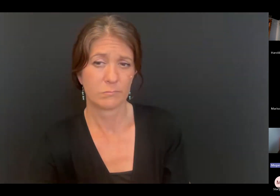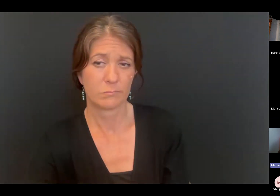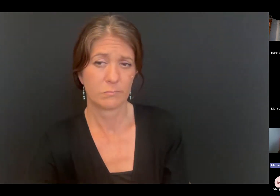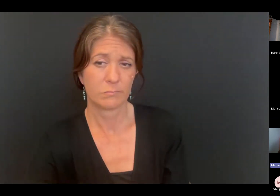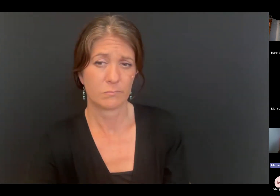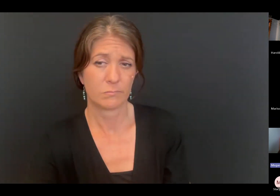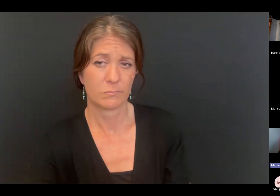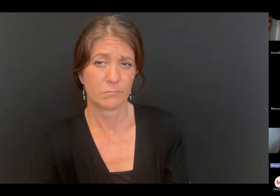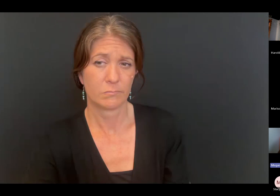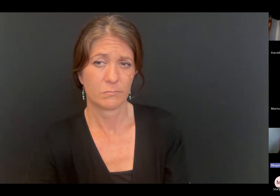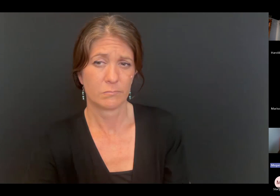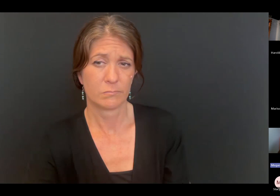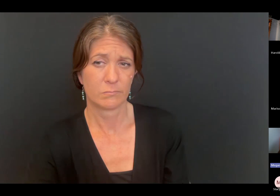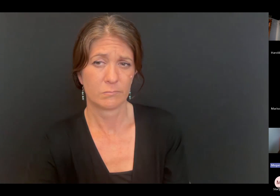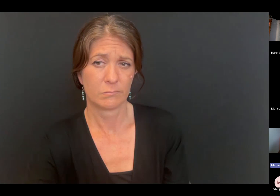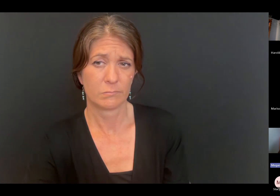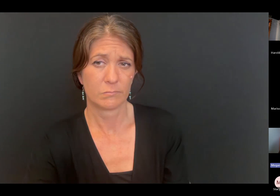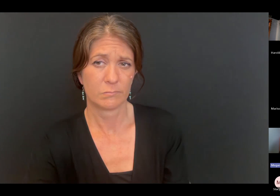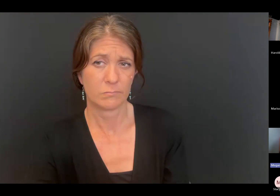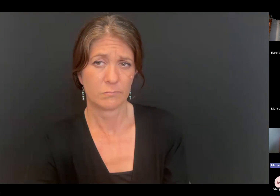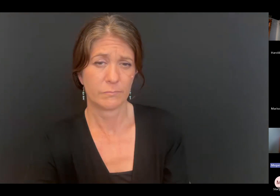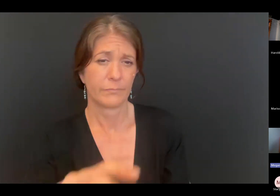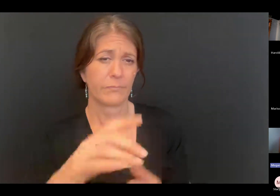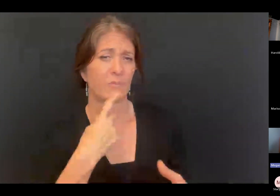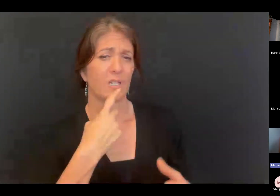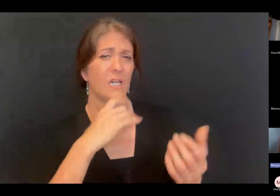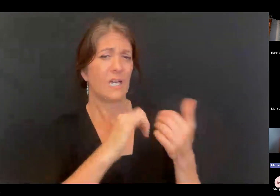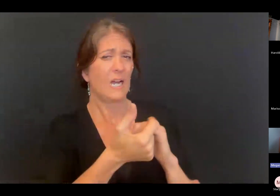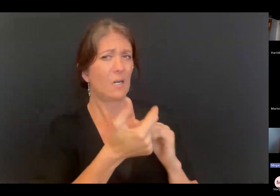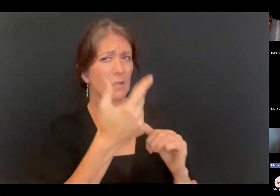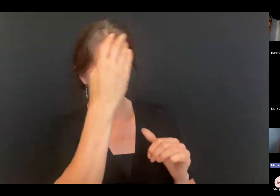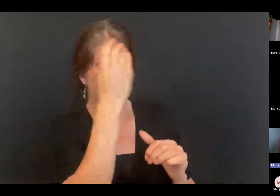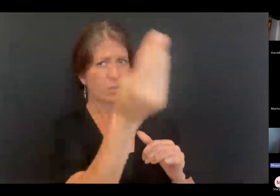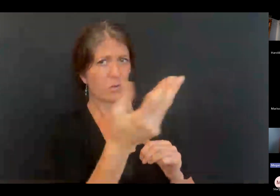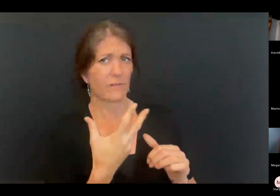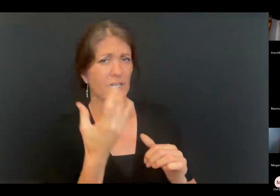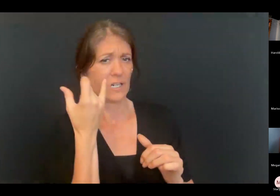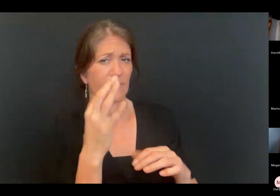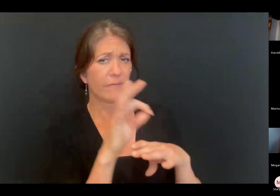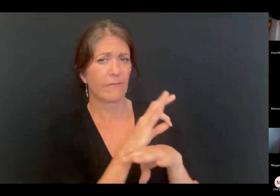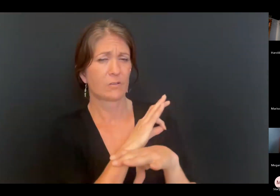how are we notified that a functional assessment is due? The